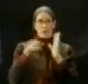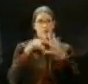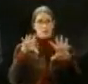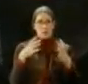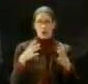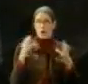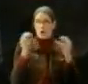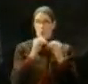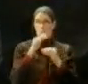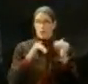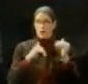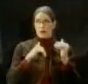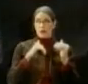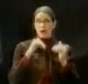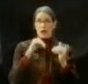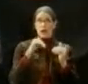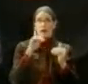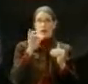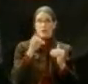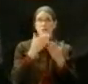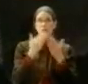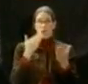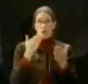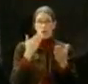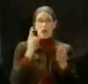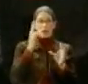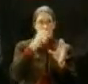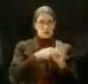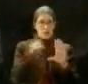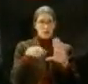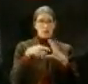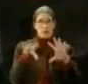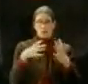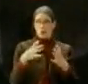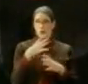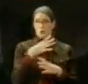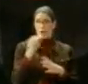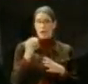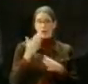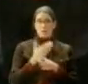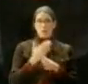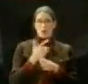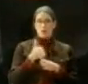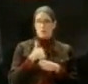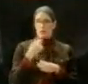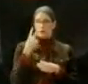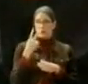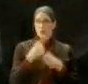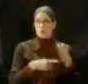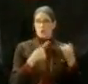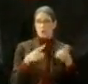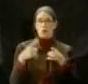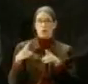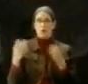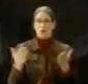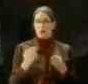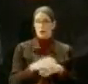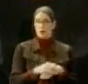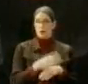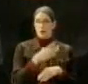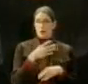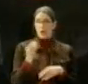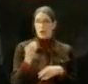so than I ever did before. I served on this body, and it disturbs me greatly to see what is happening here.